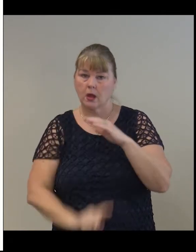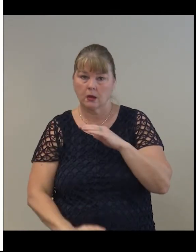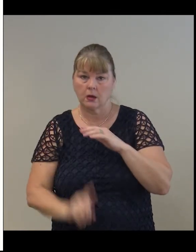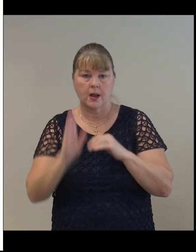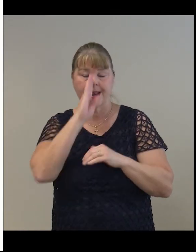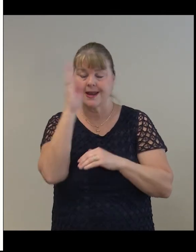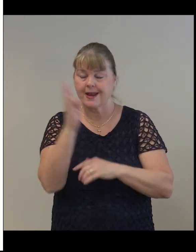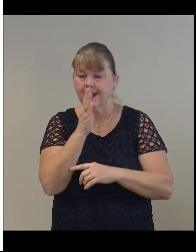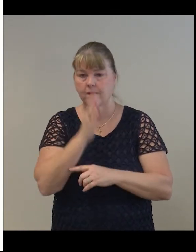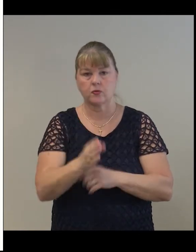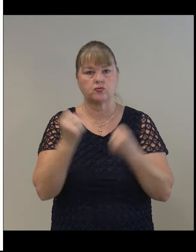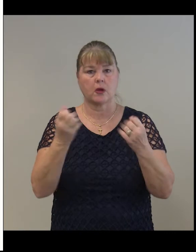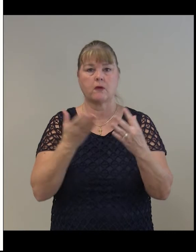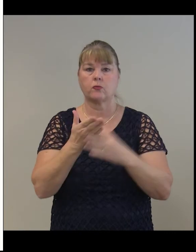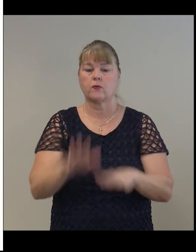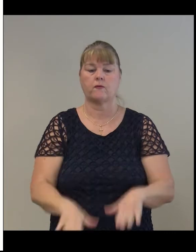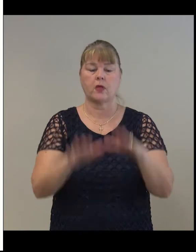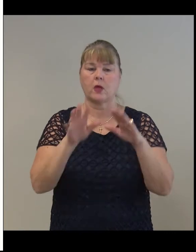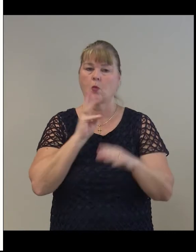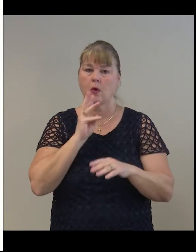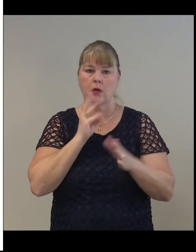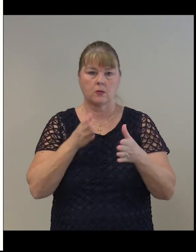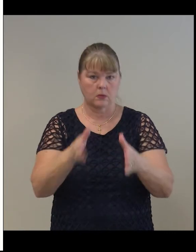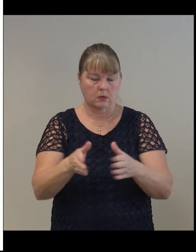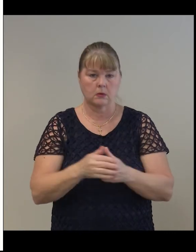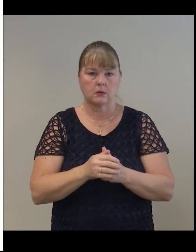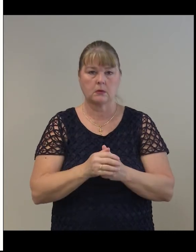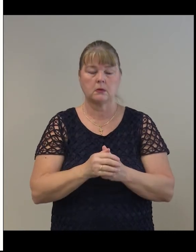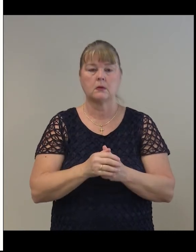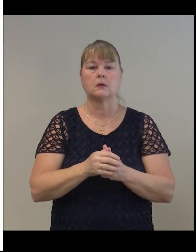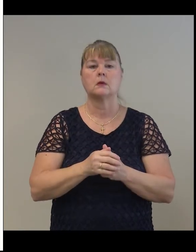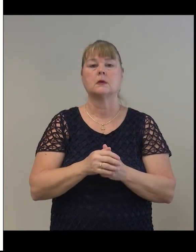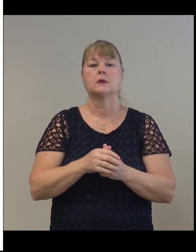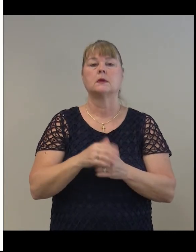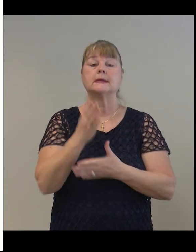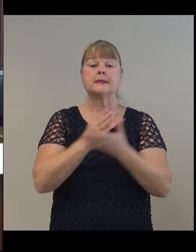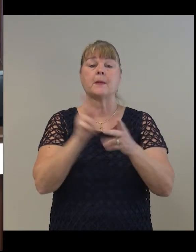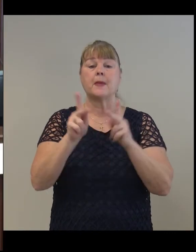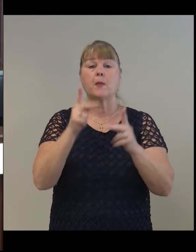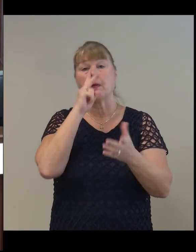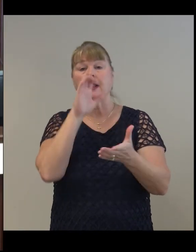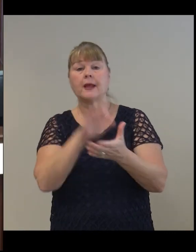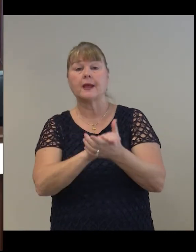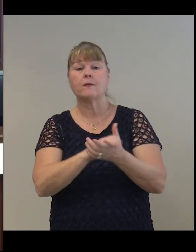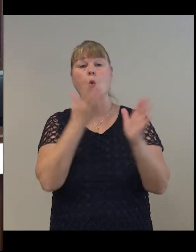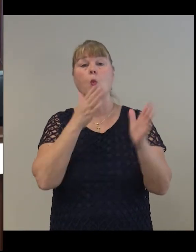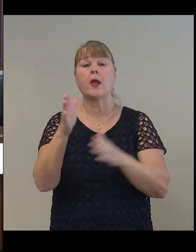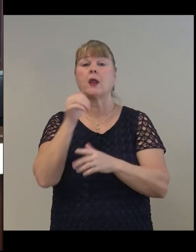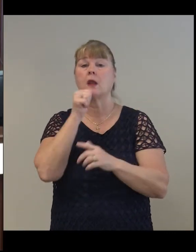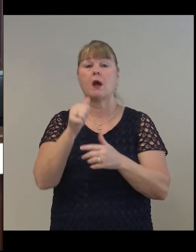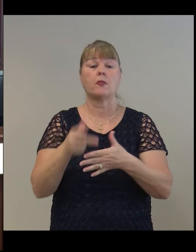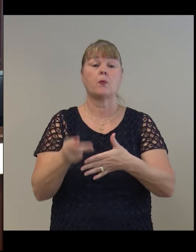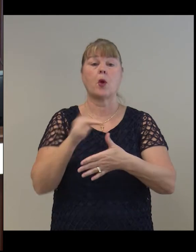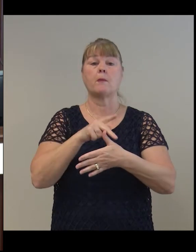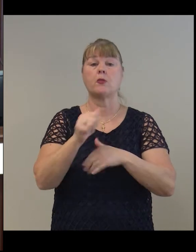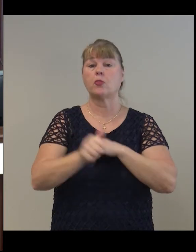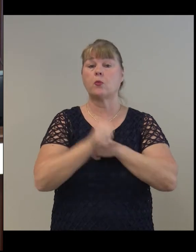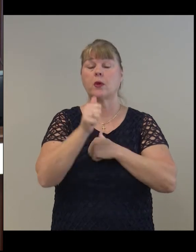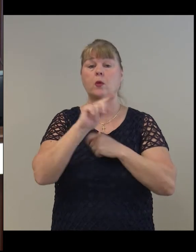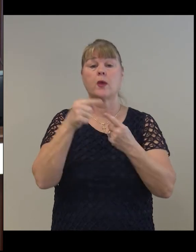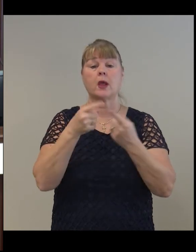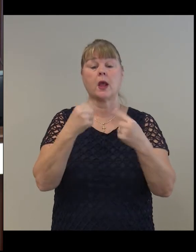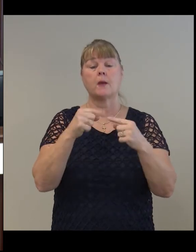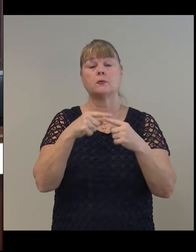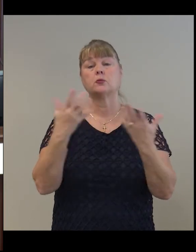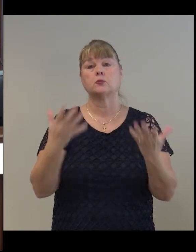through those flooded roadways. Contrary to popular belief, wind is not the primary threat when it